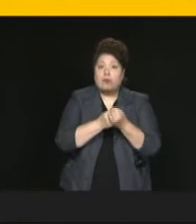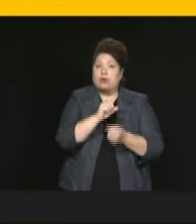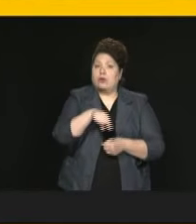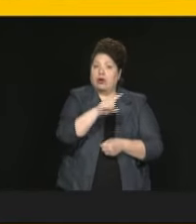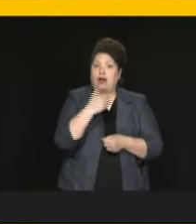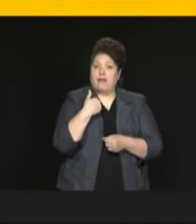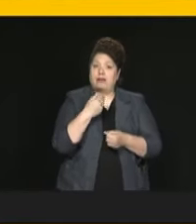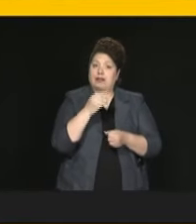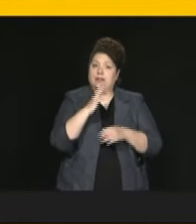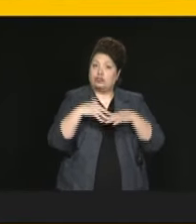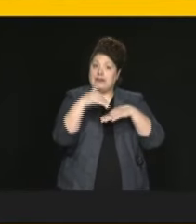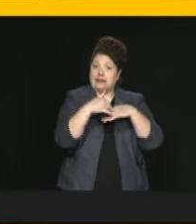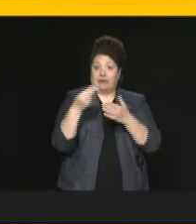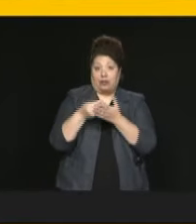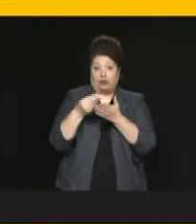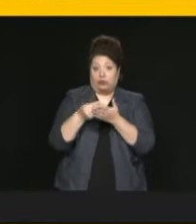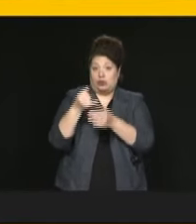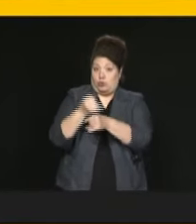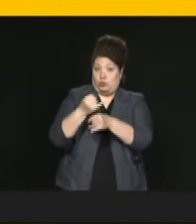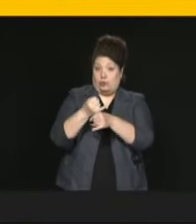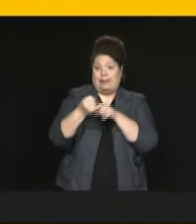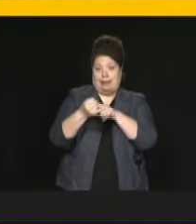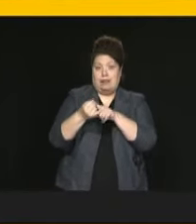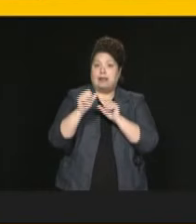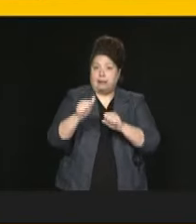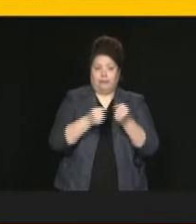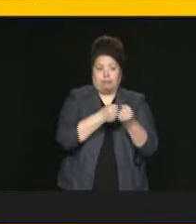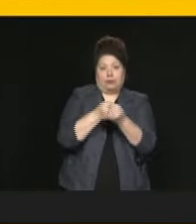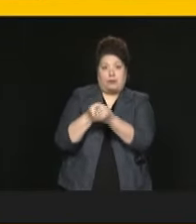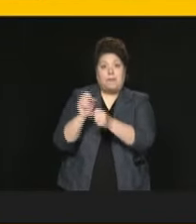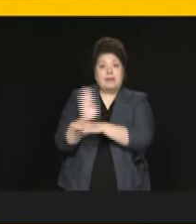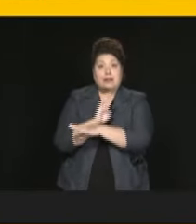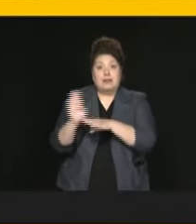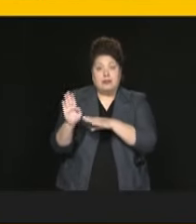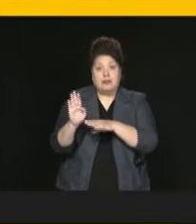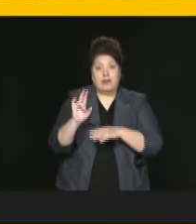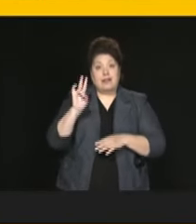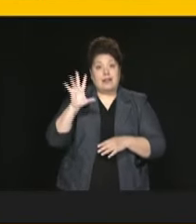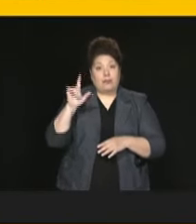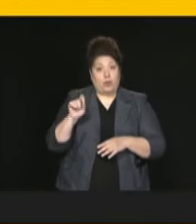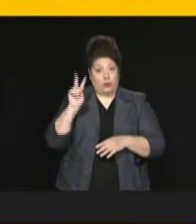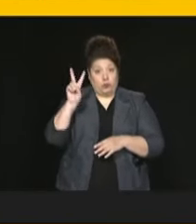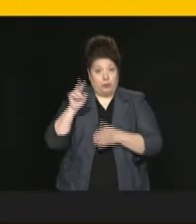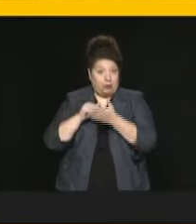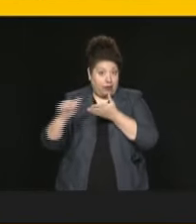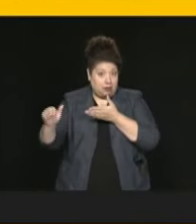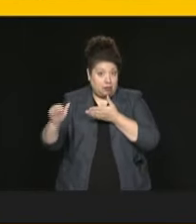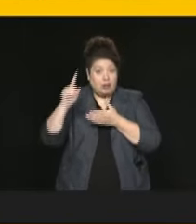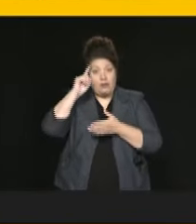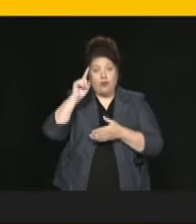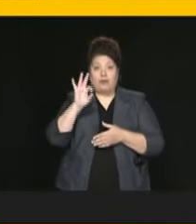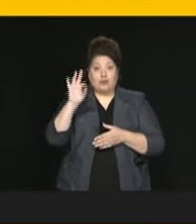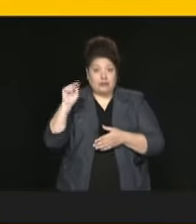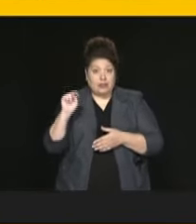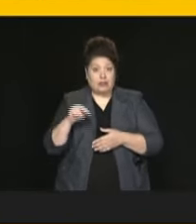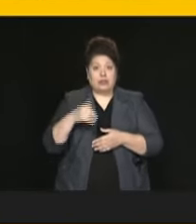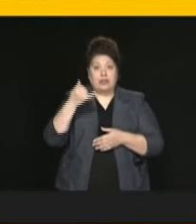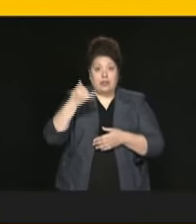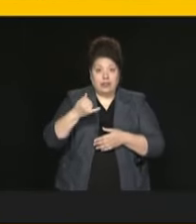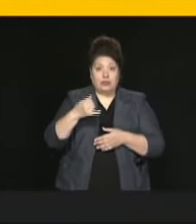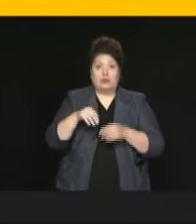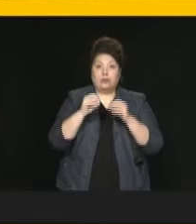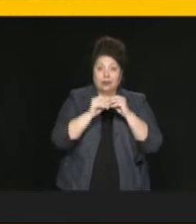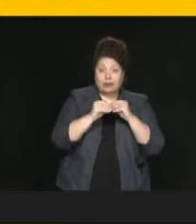business, $75.2 million for First Nations, Inuit, and Métis students at the post-secondary